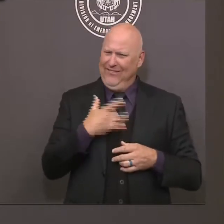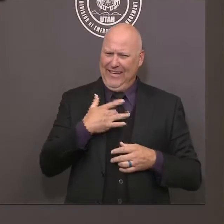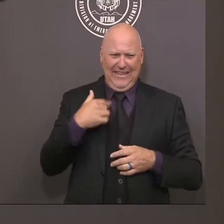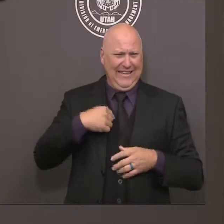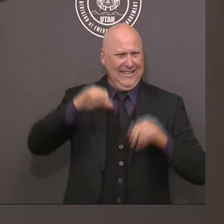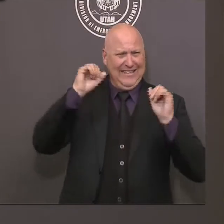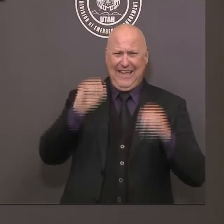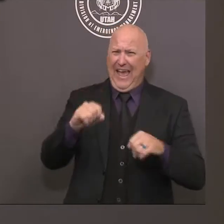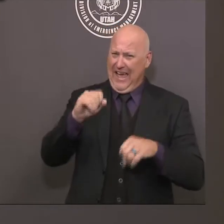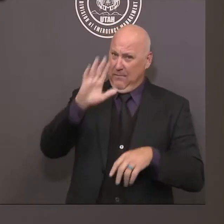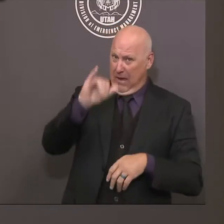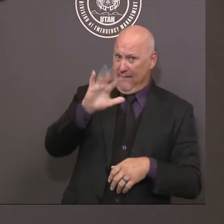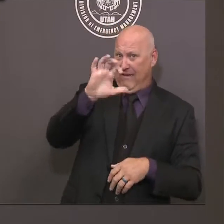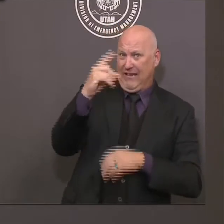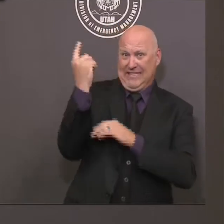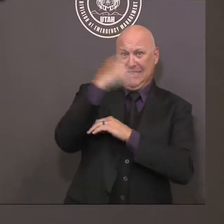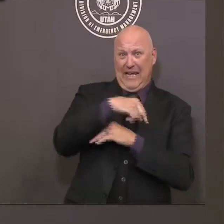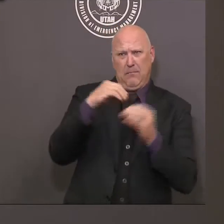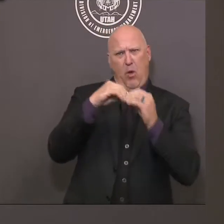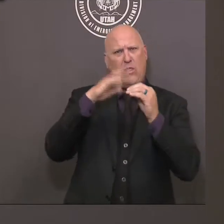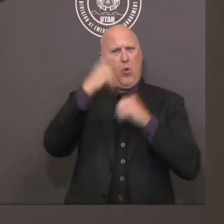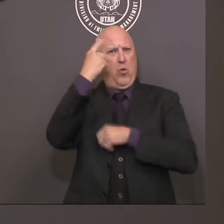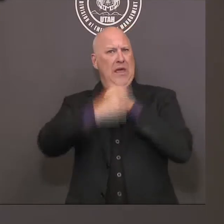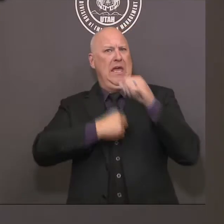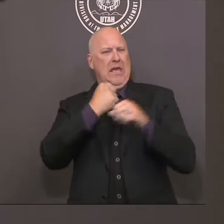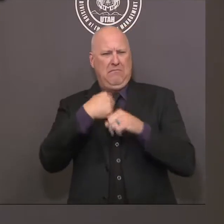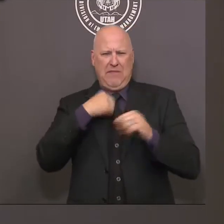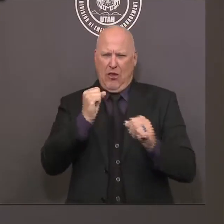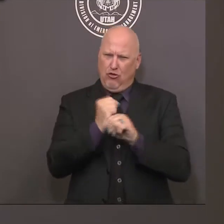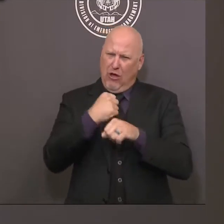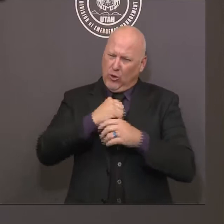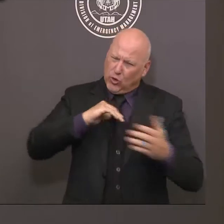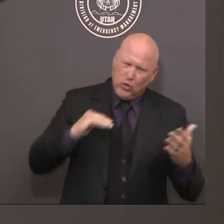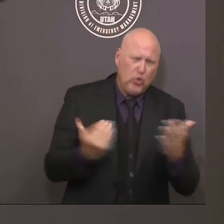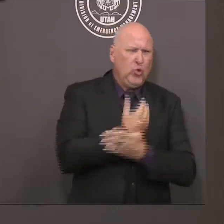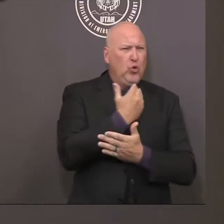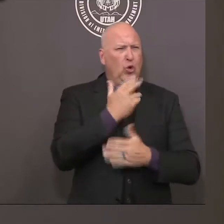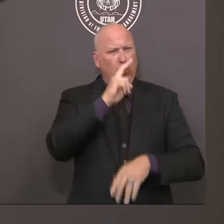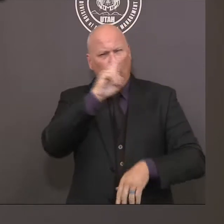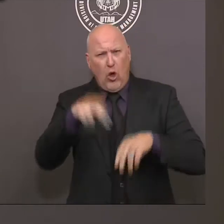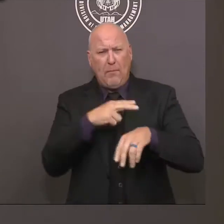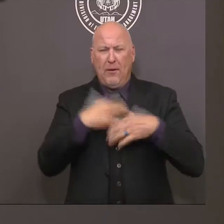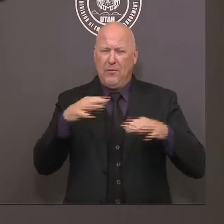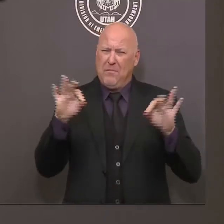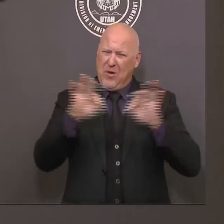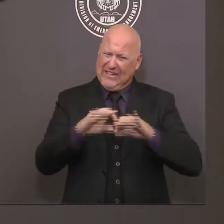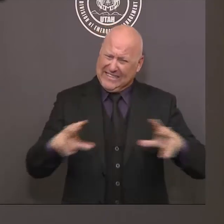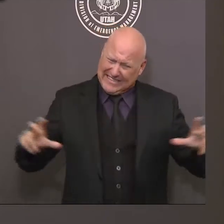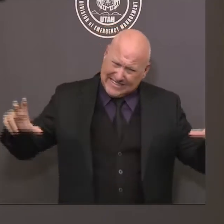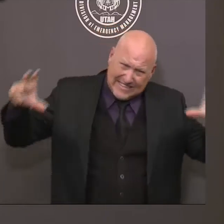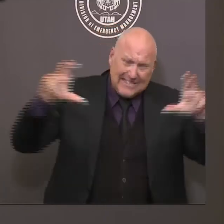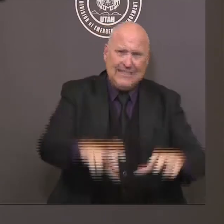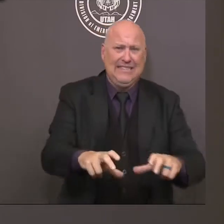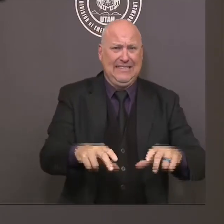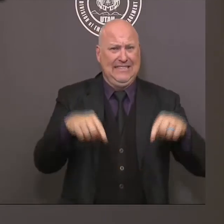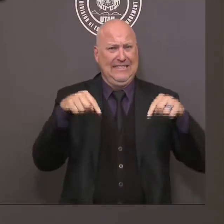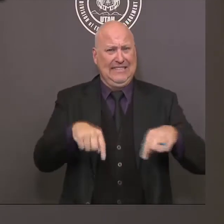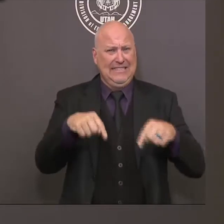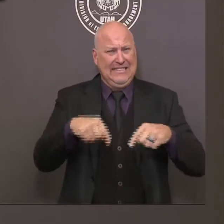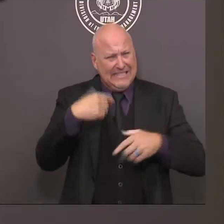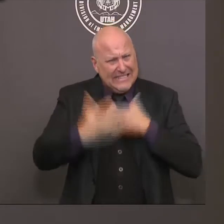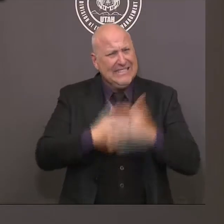big investments that move the economy in significant ways and capitalize on Utah's incredibly